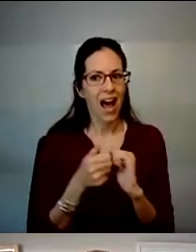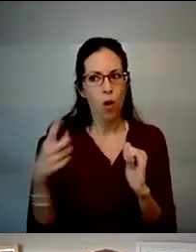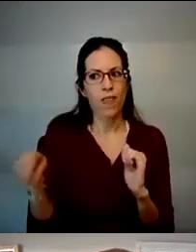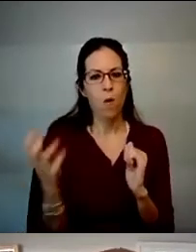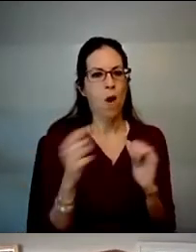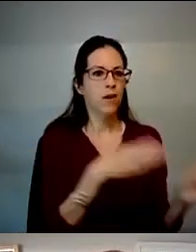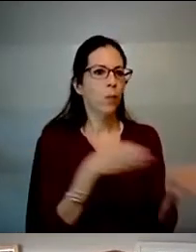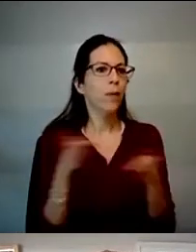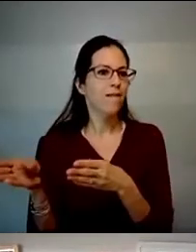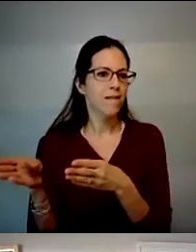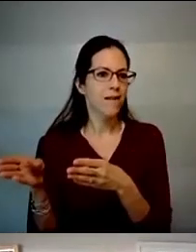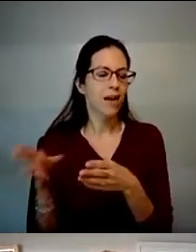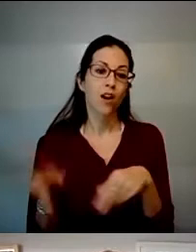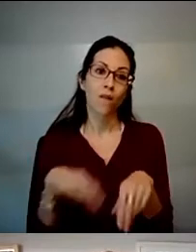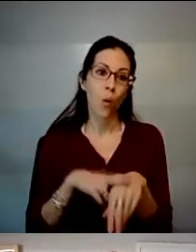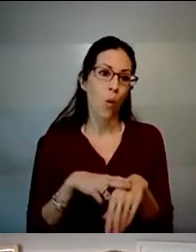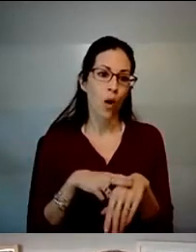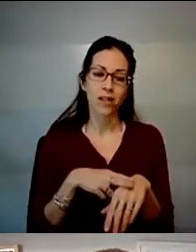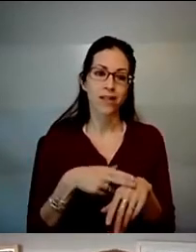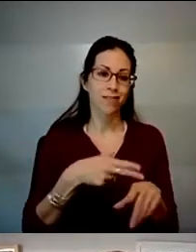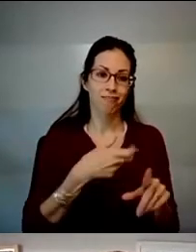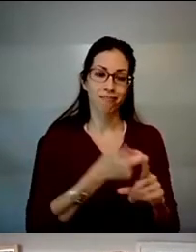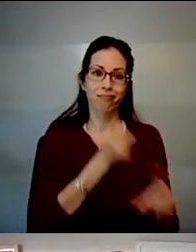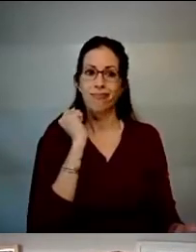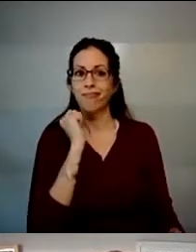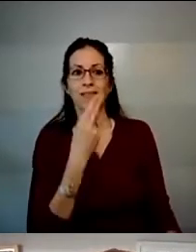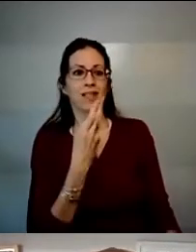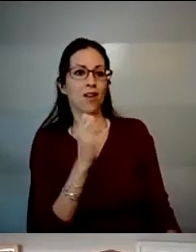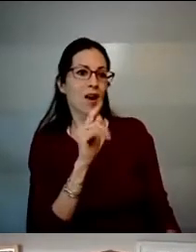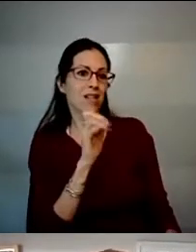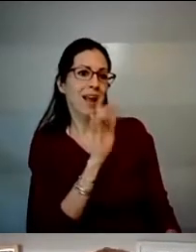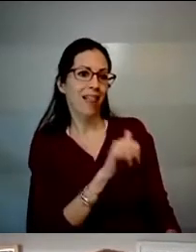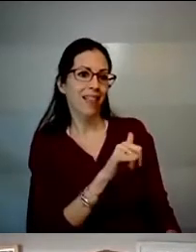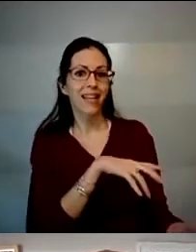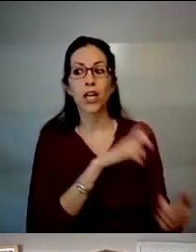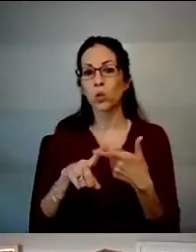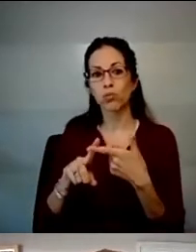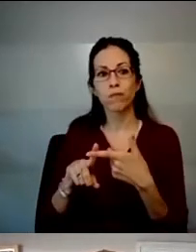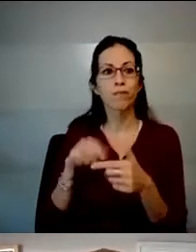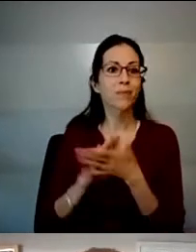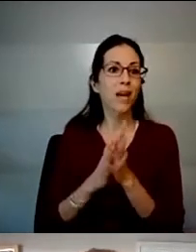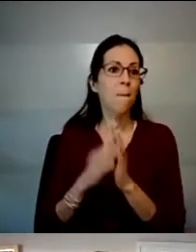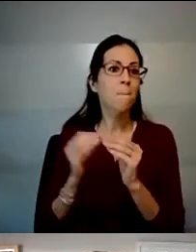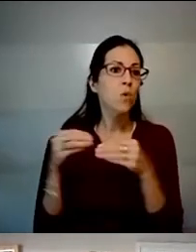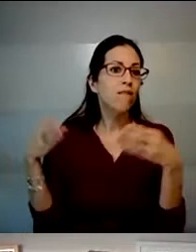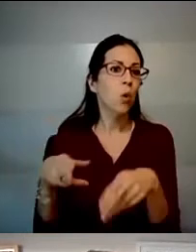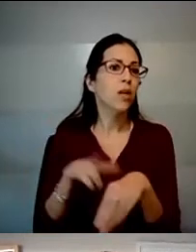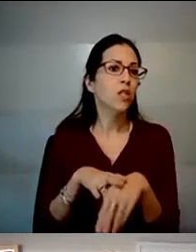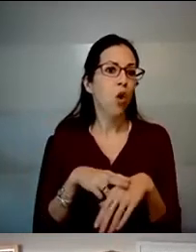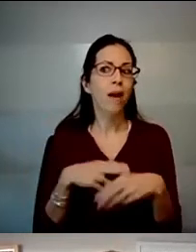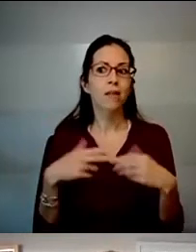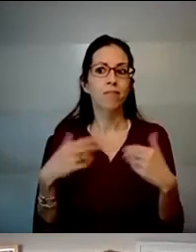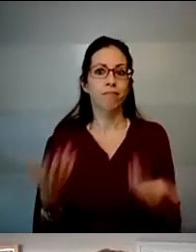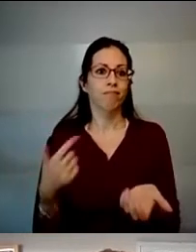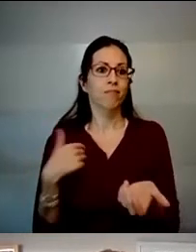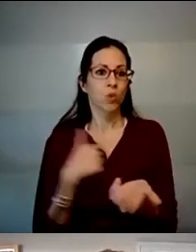course, they've, you know, moved completely away from hospitality to just being more focused on, hey, we want to